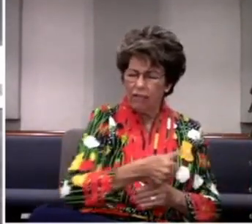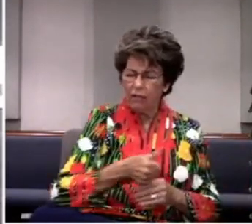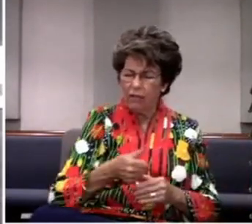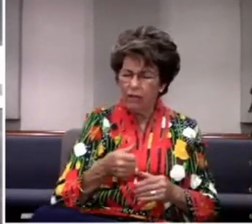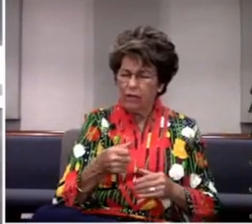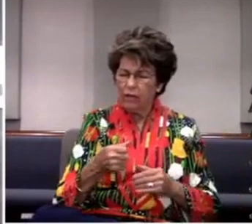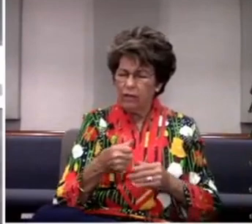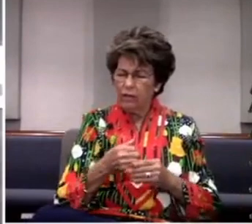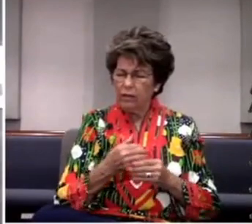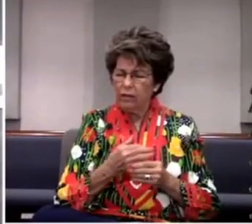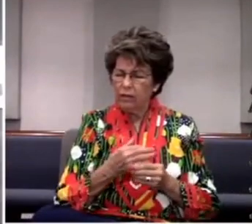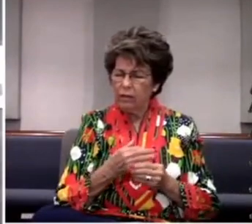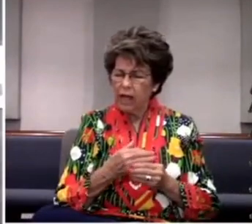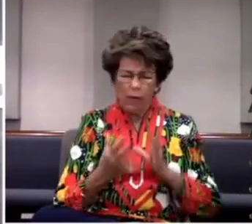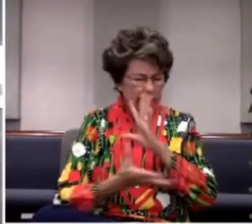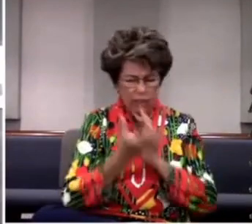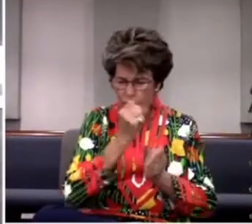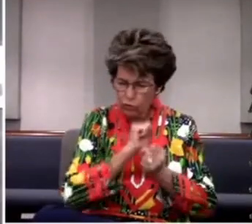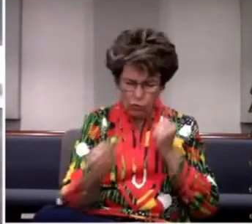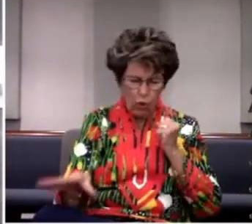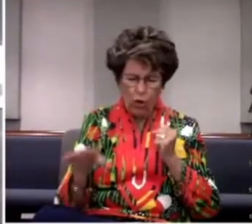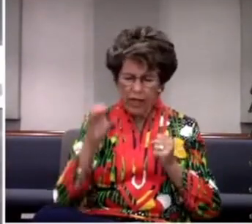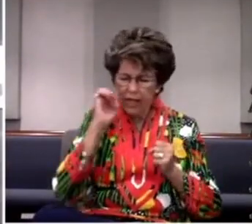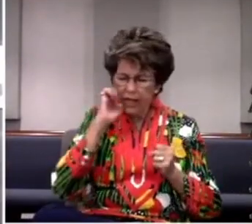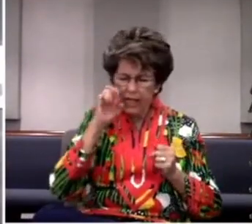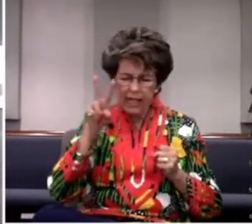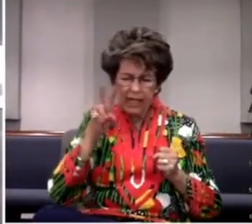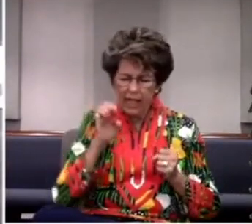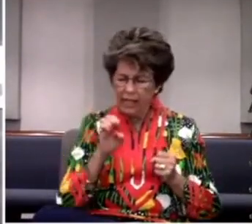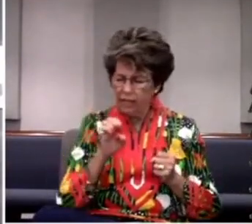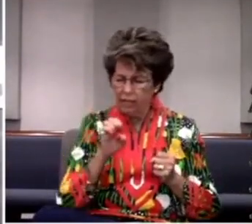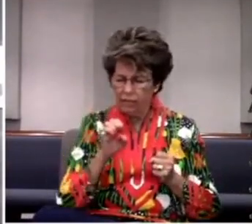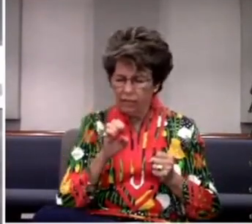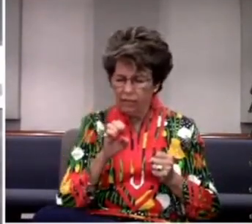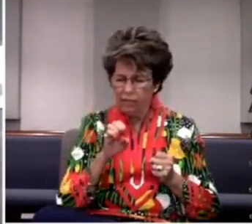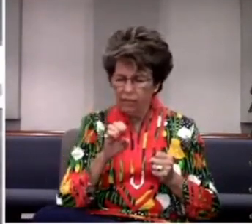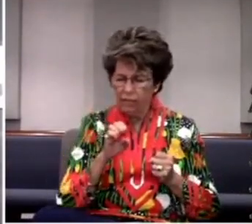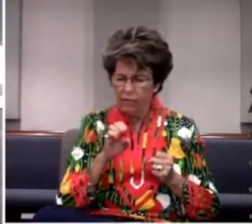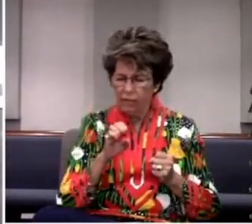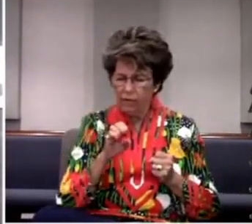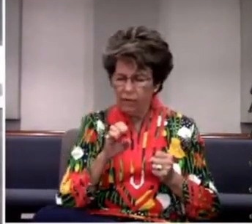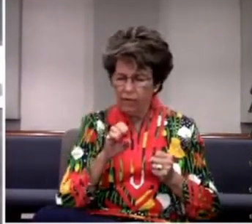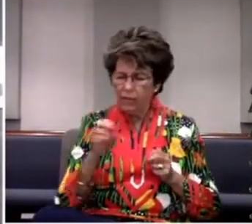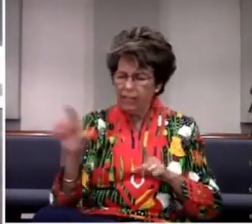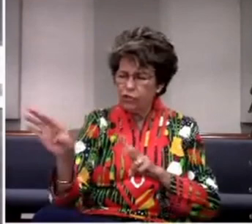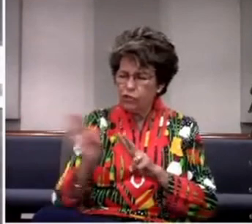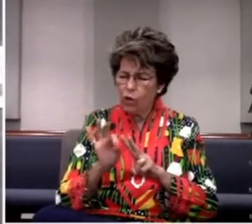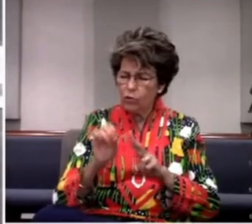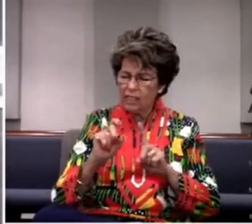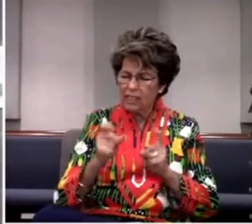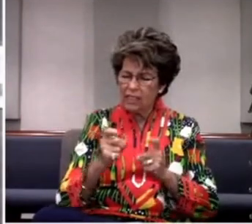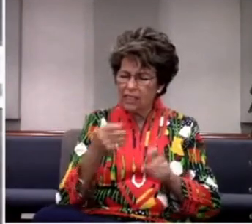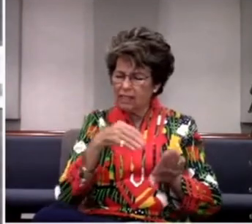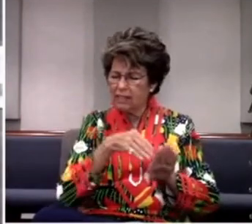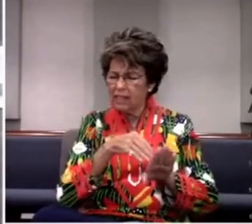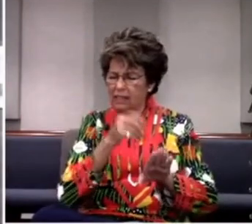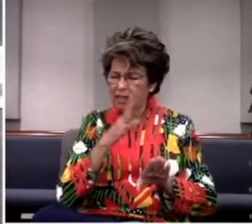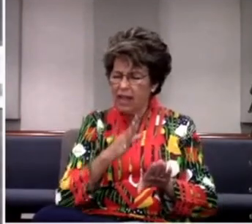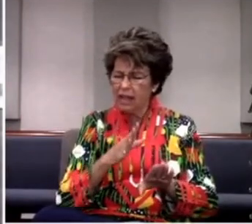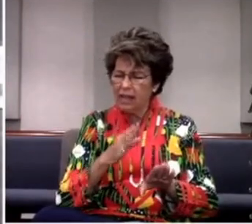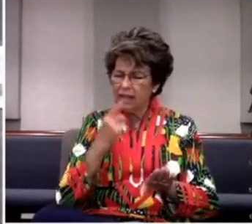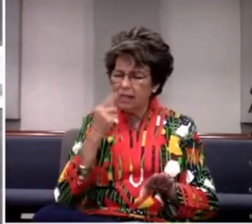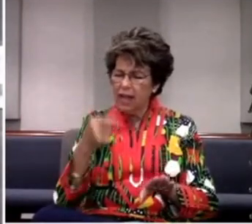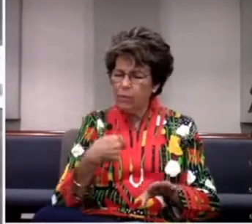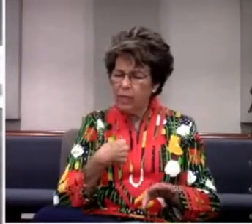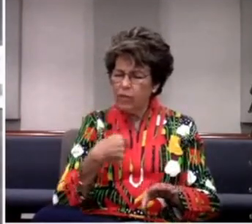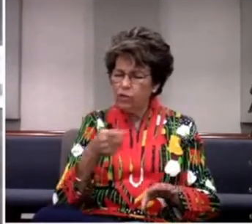how he destroyed Eve through temptation, and yet her and Adam chose to sin against God. Tell me you understand all of that. And